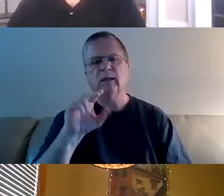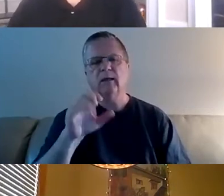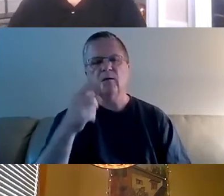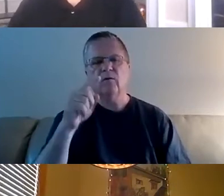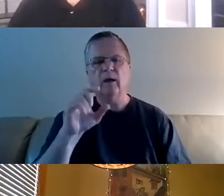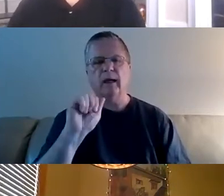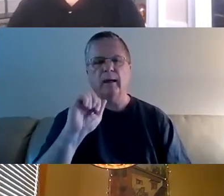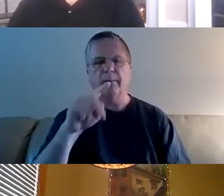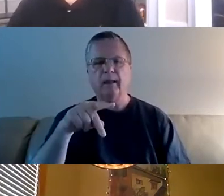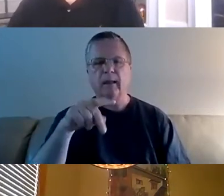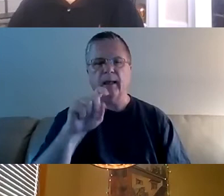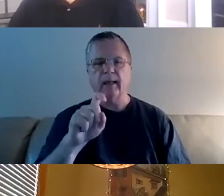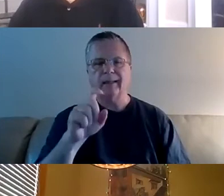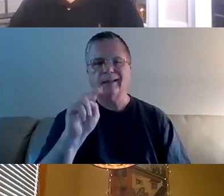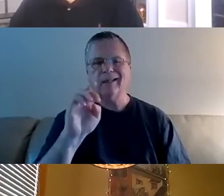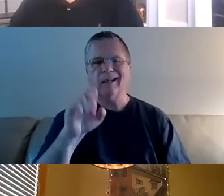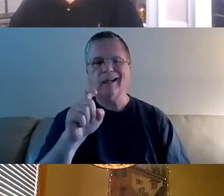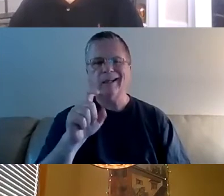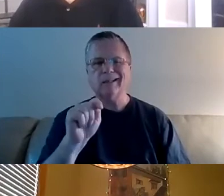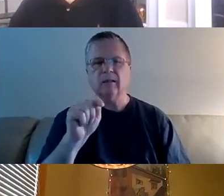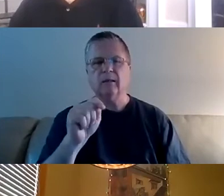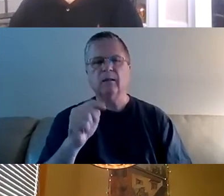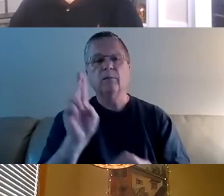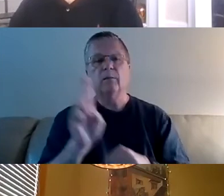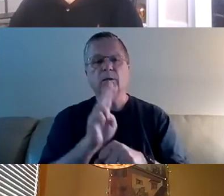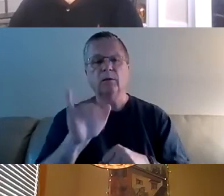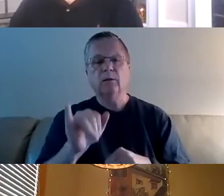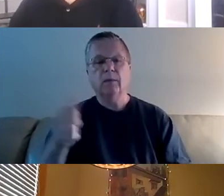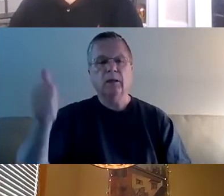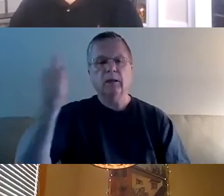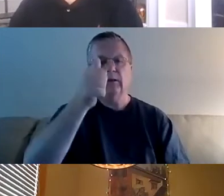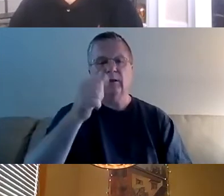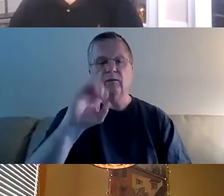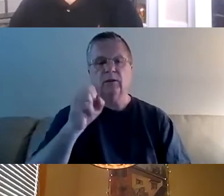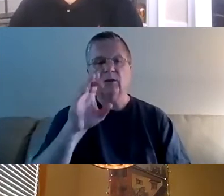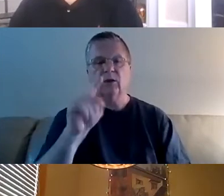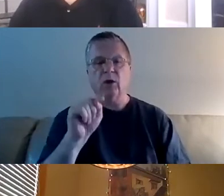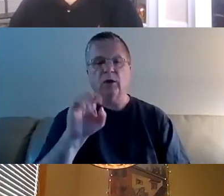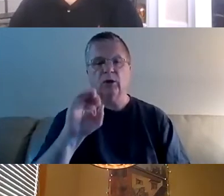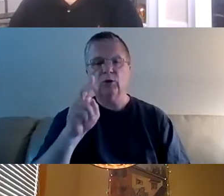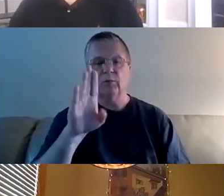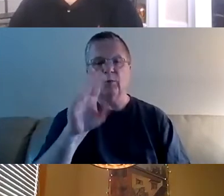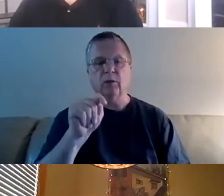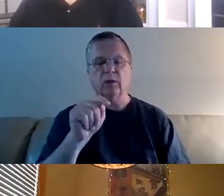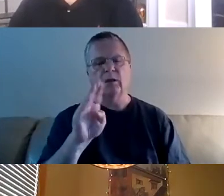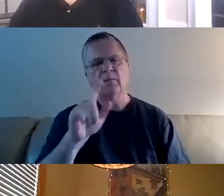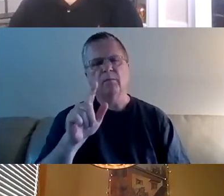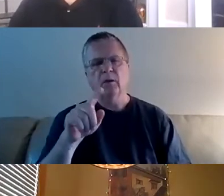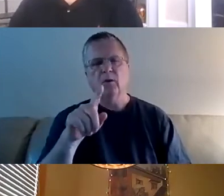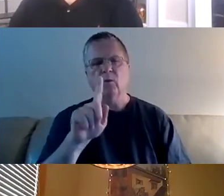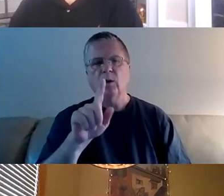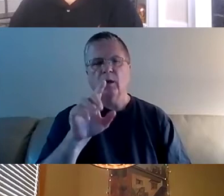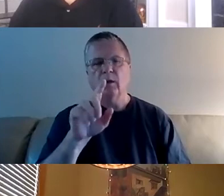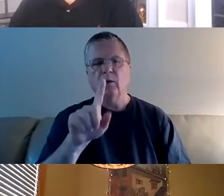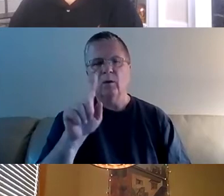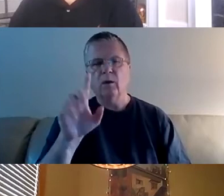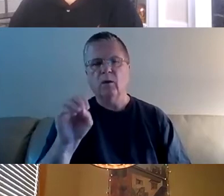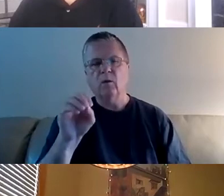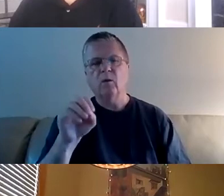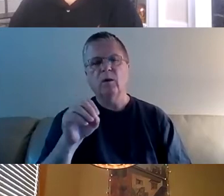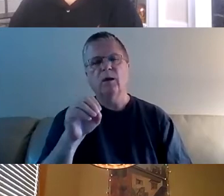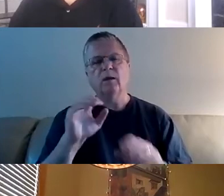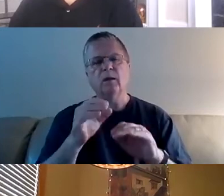APX Next, to be used by Chief Scott Schubert. Bill Number 110, Communication from City